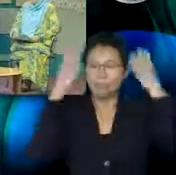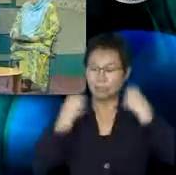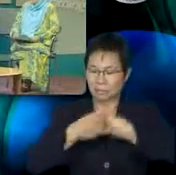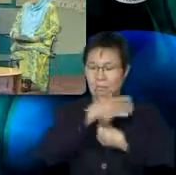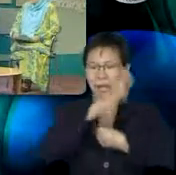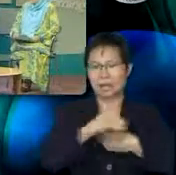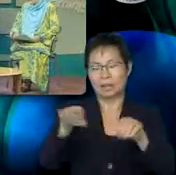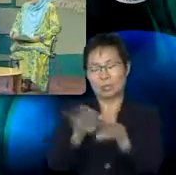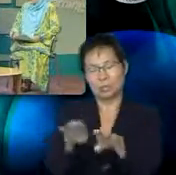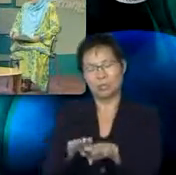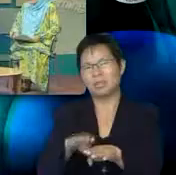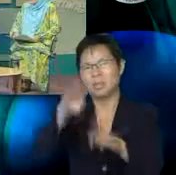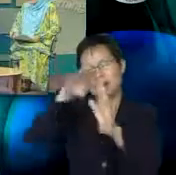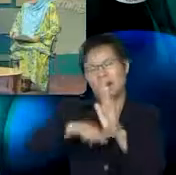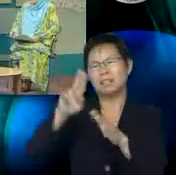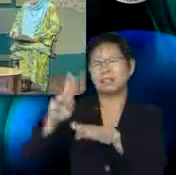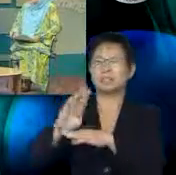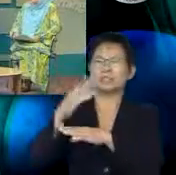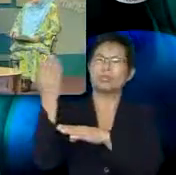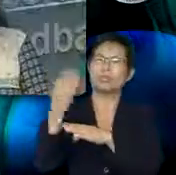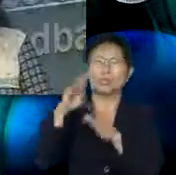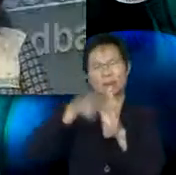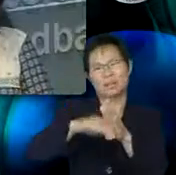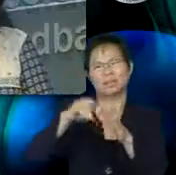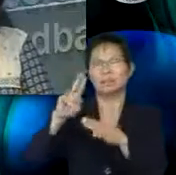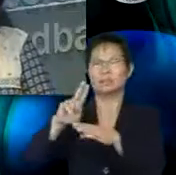are probably less commonly worn by Malaysians.